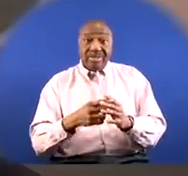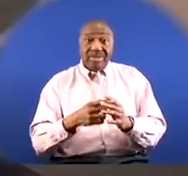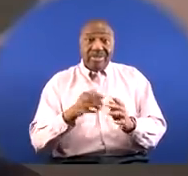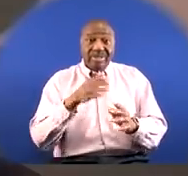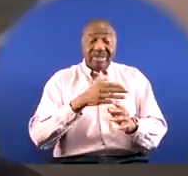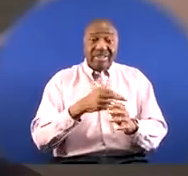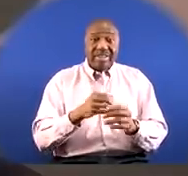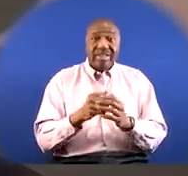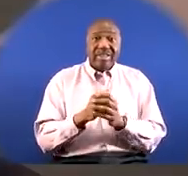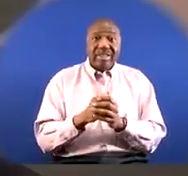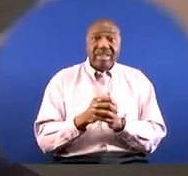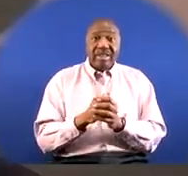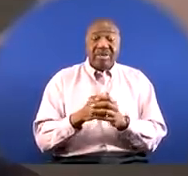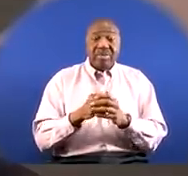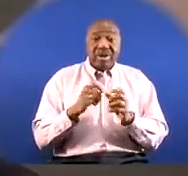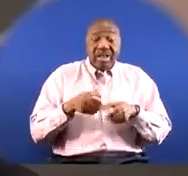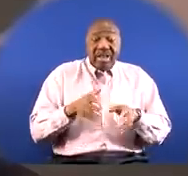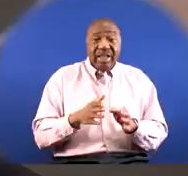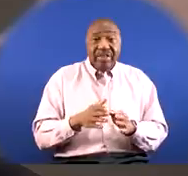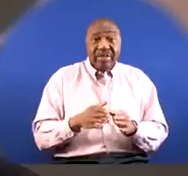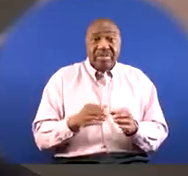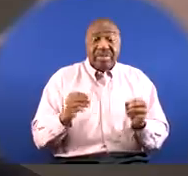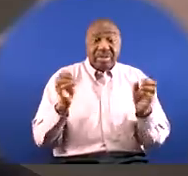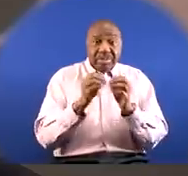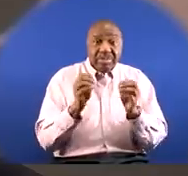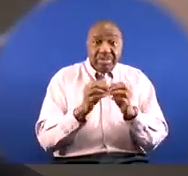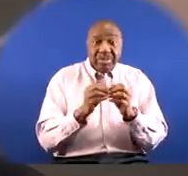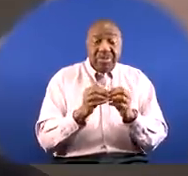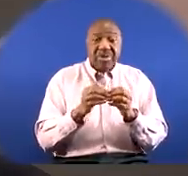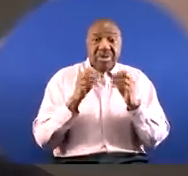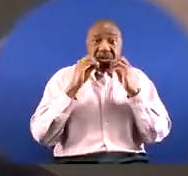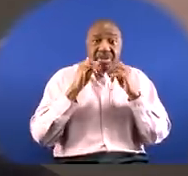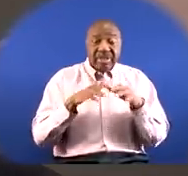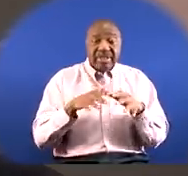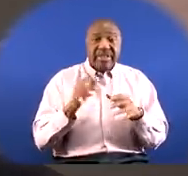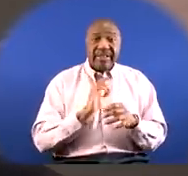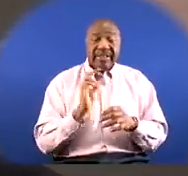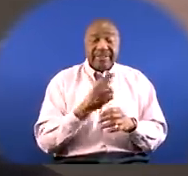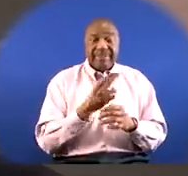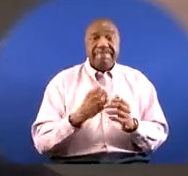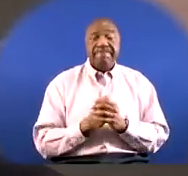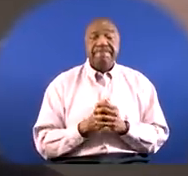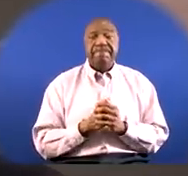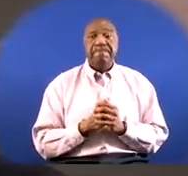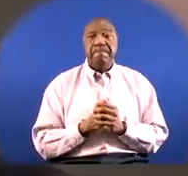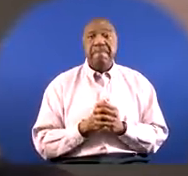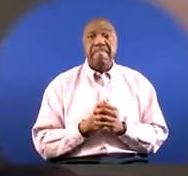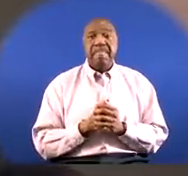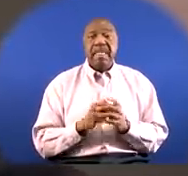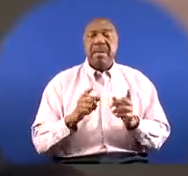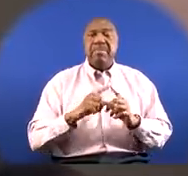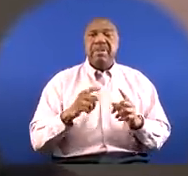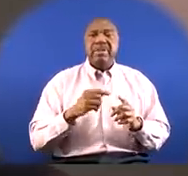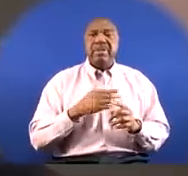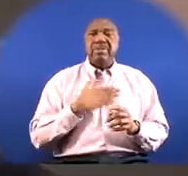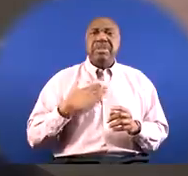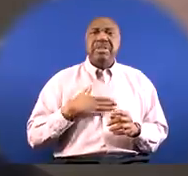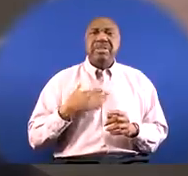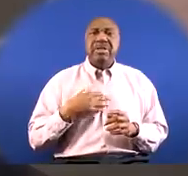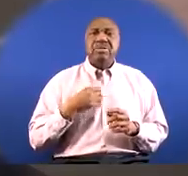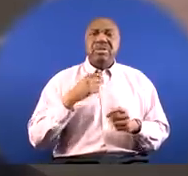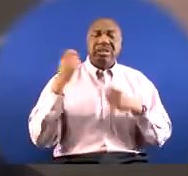we're going to release them even the more to minister to us in just a few moments. But may I please